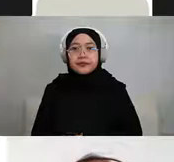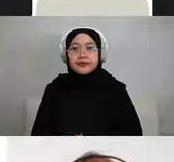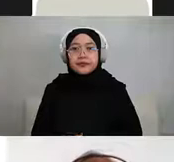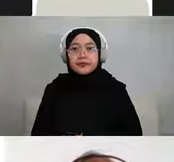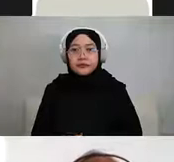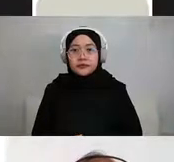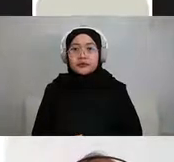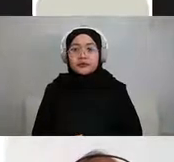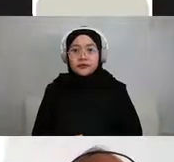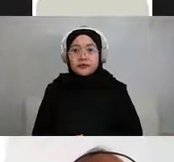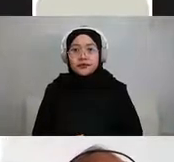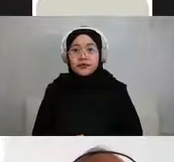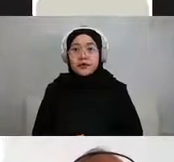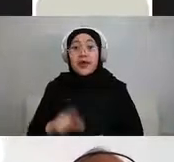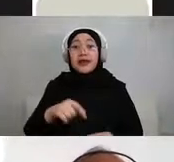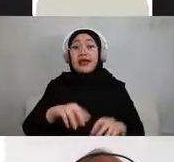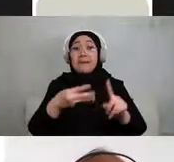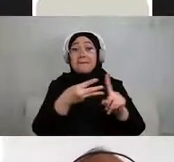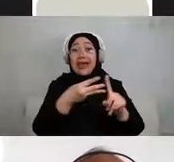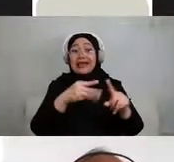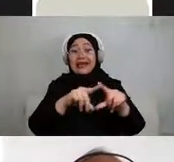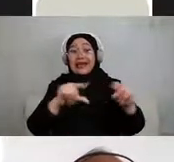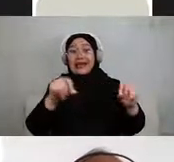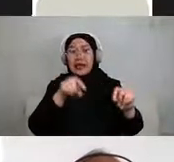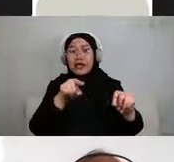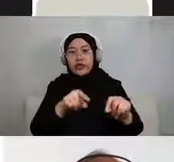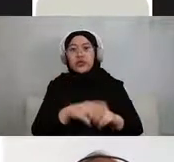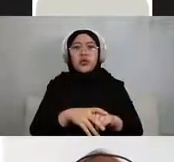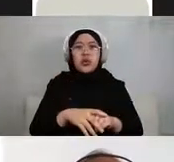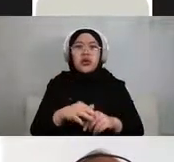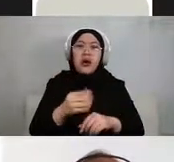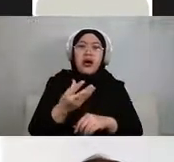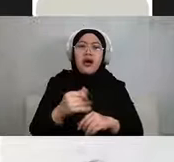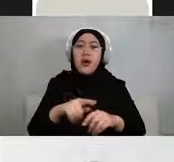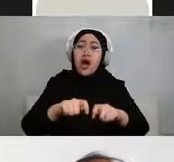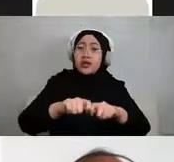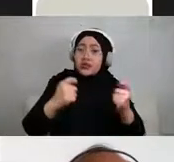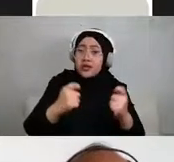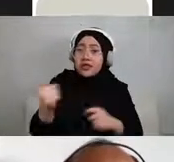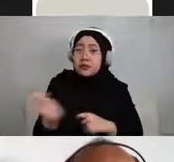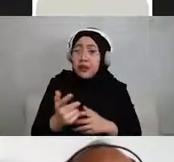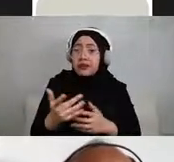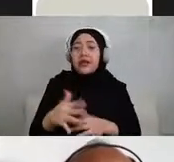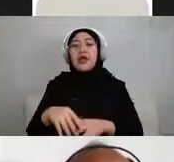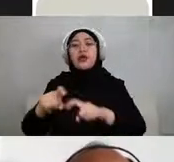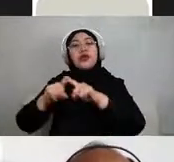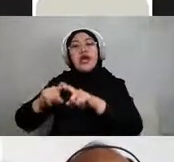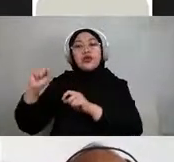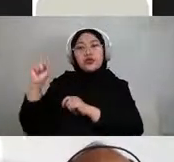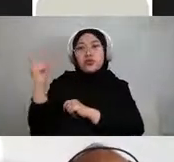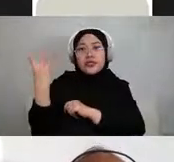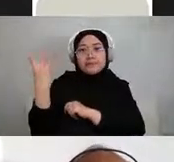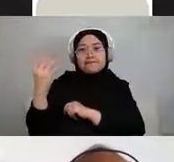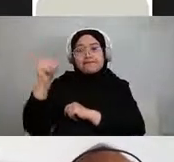the climate energy of AC. In India, we are having a extreme sort of extreme winter and